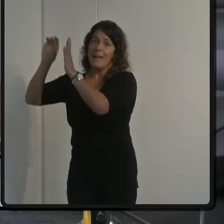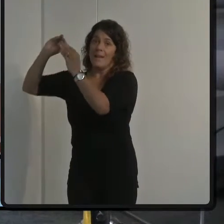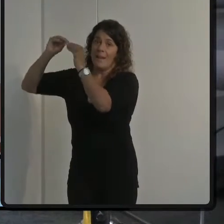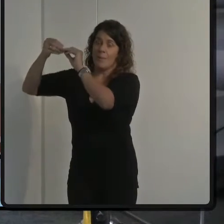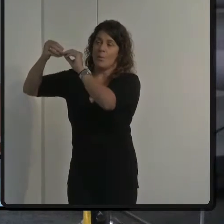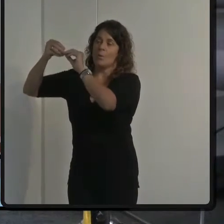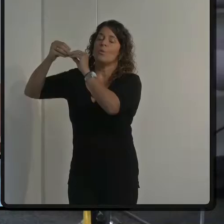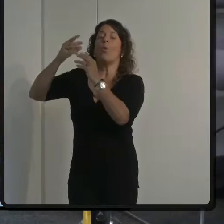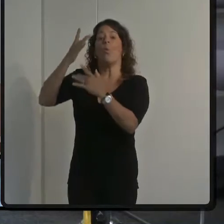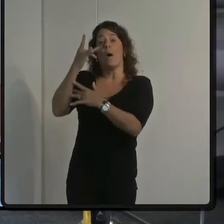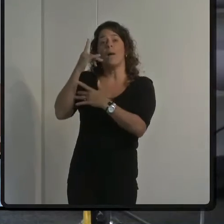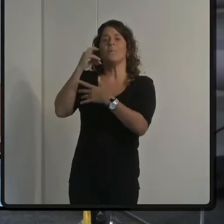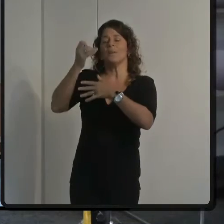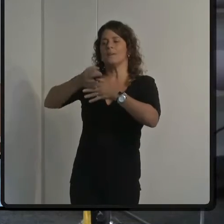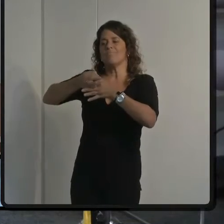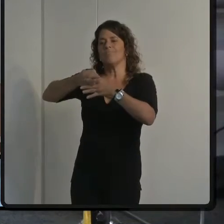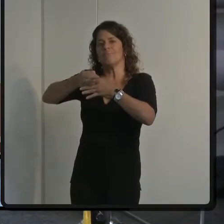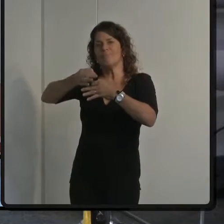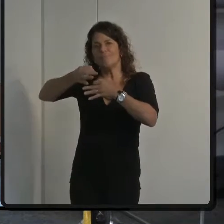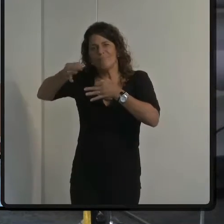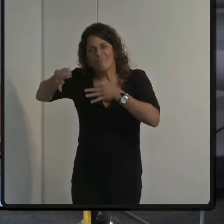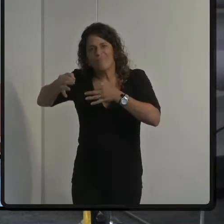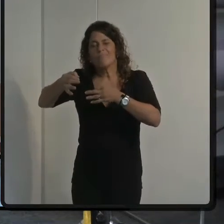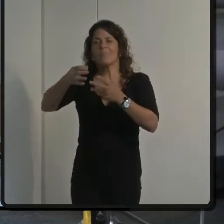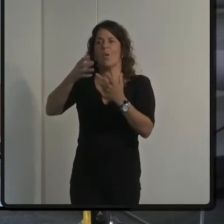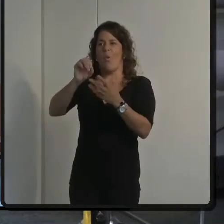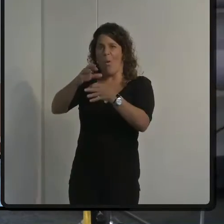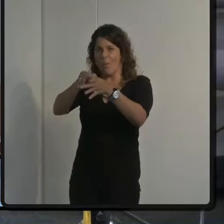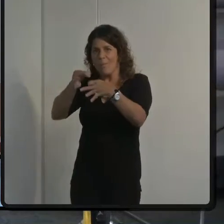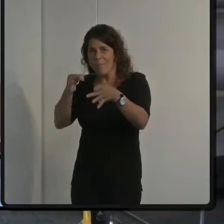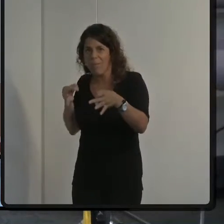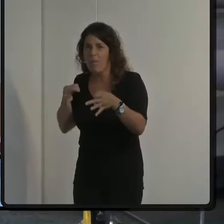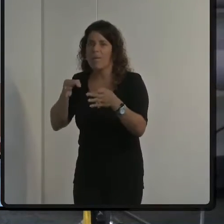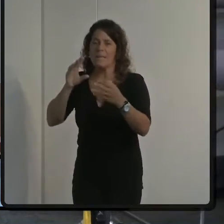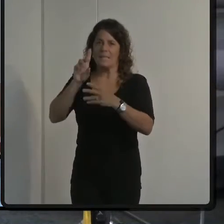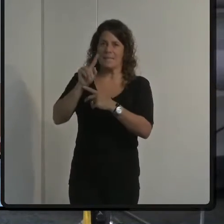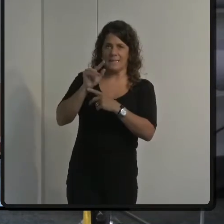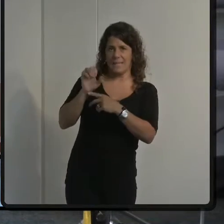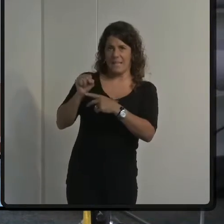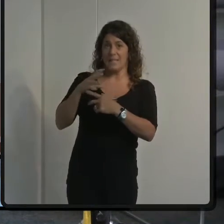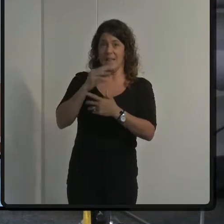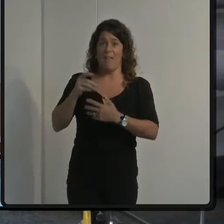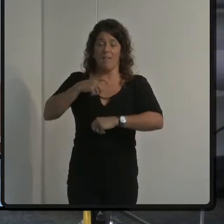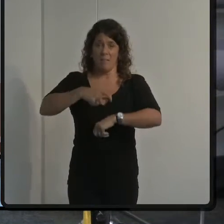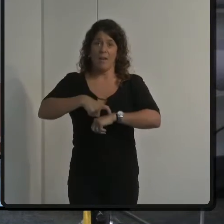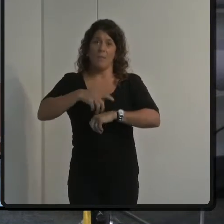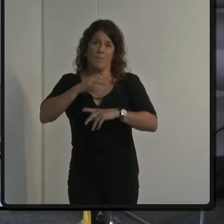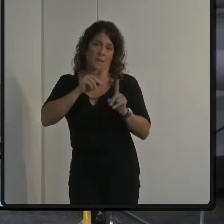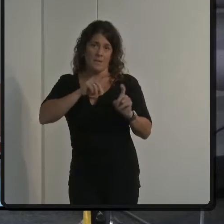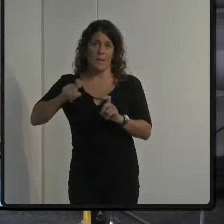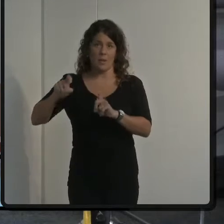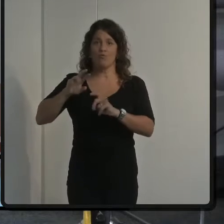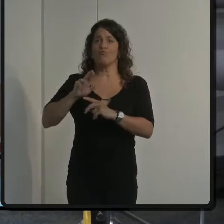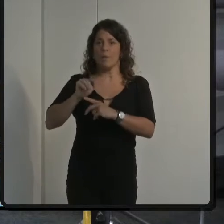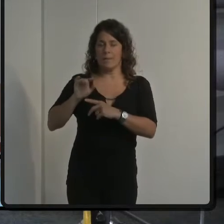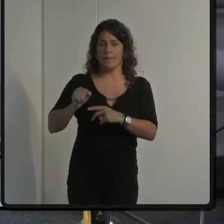and times. In closing, thank you for doing your part to keep our community safe. Everyone